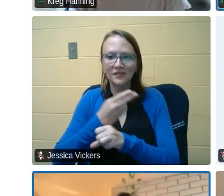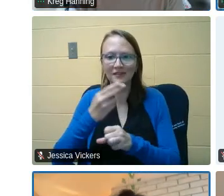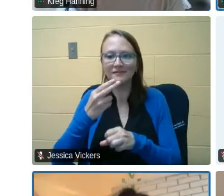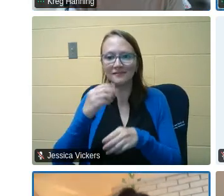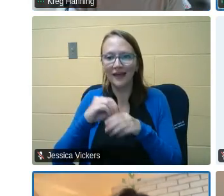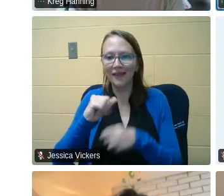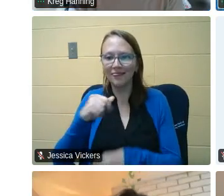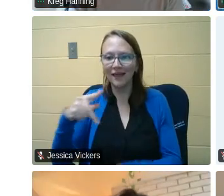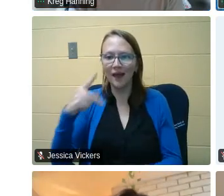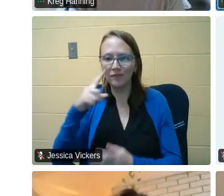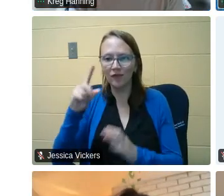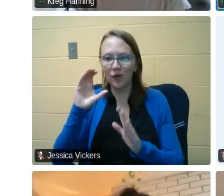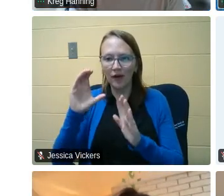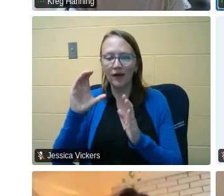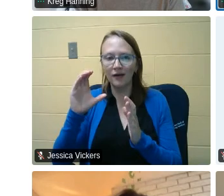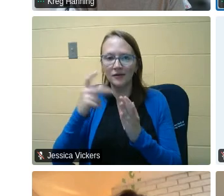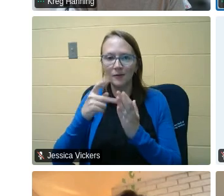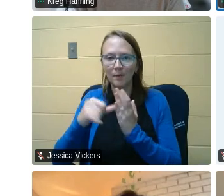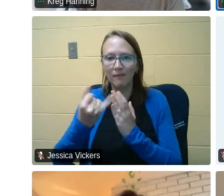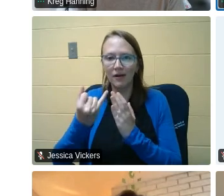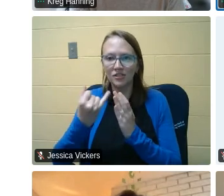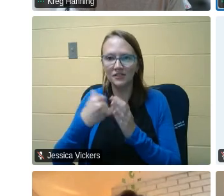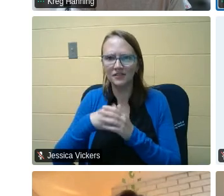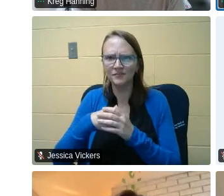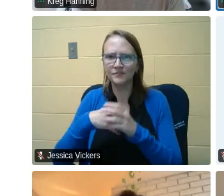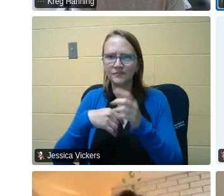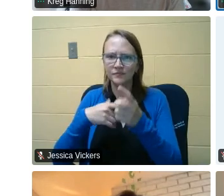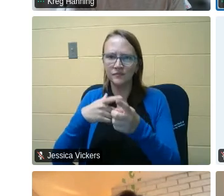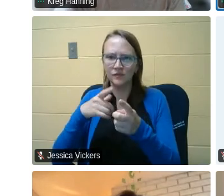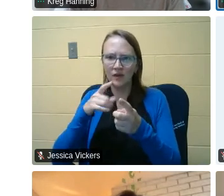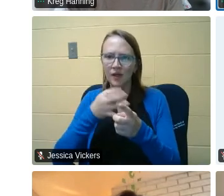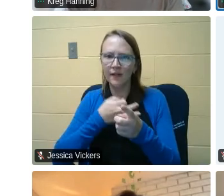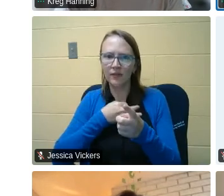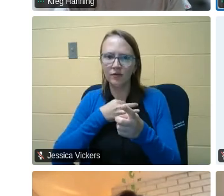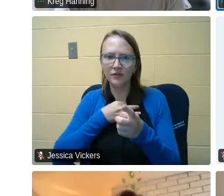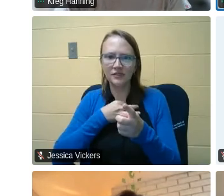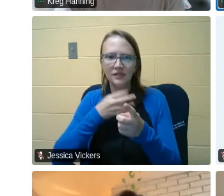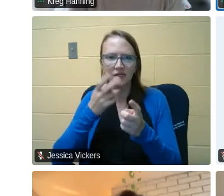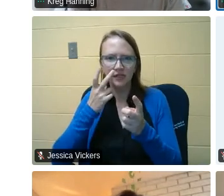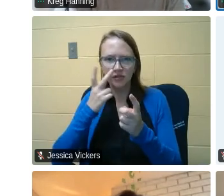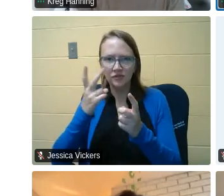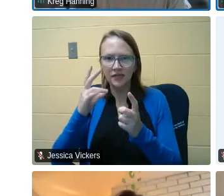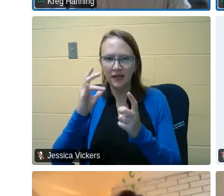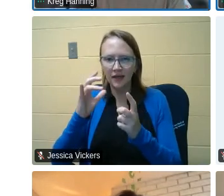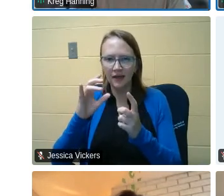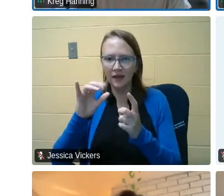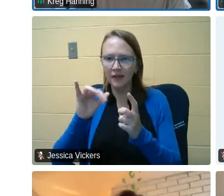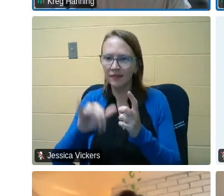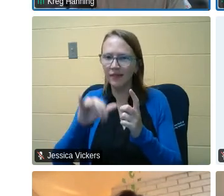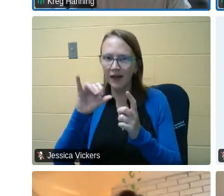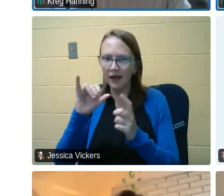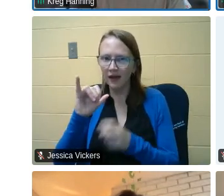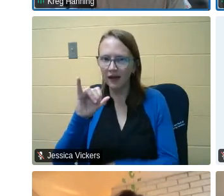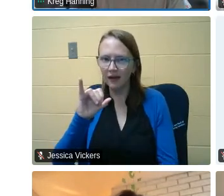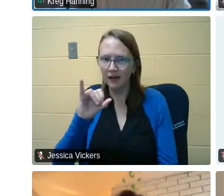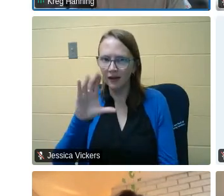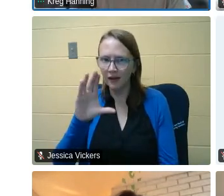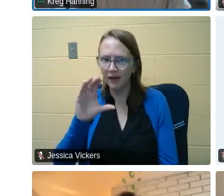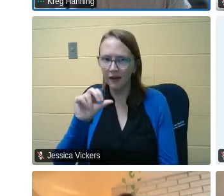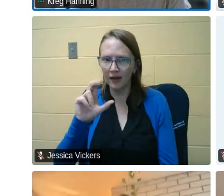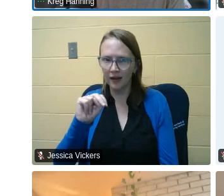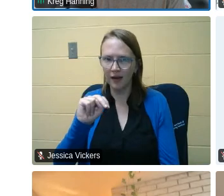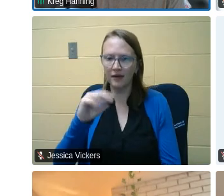maybe you could show the ideas section. So that little icon in the center, top center. Yeah, so folks see right up